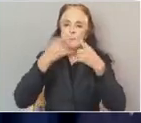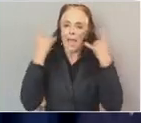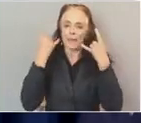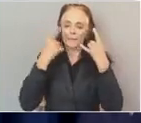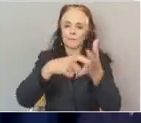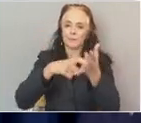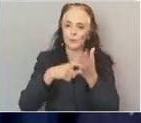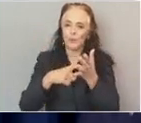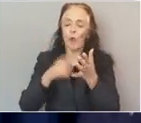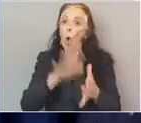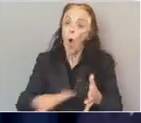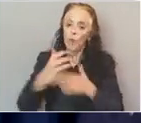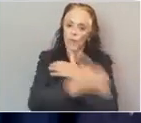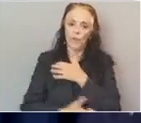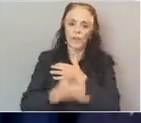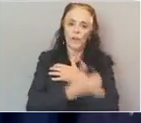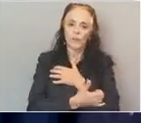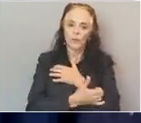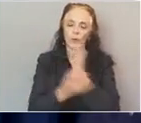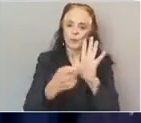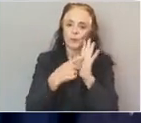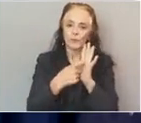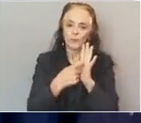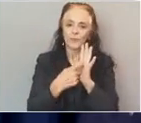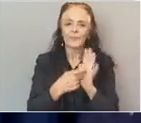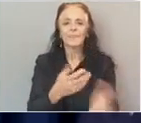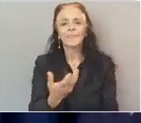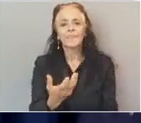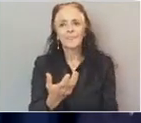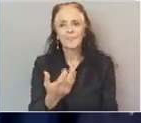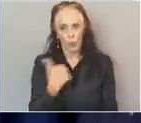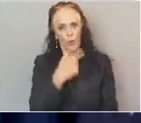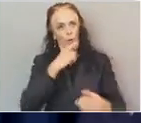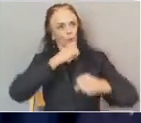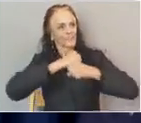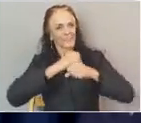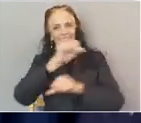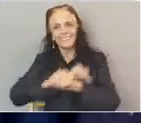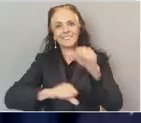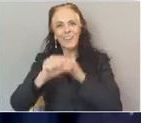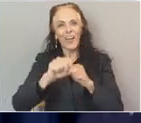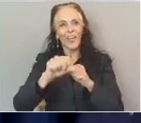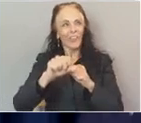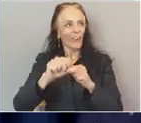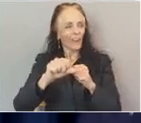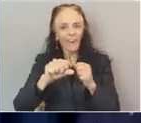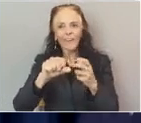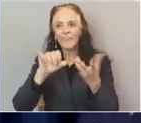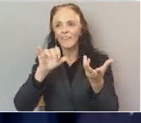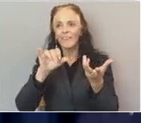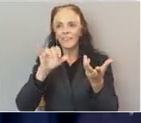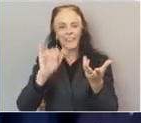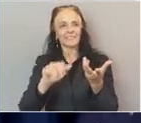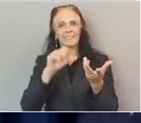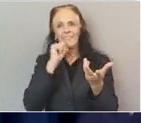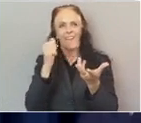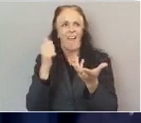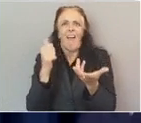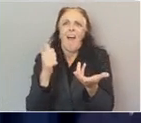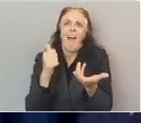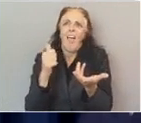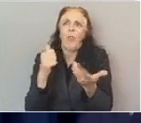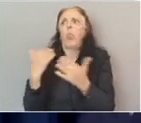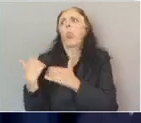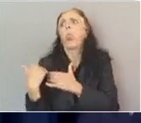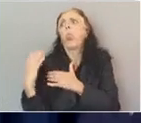Joe's words, it's not a burden to protect each other. And he says that because the thing